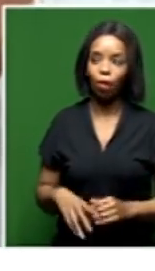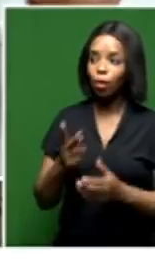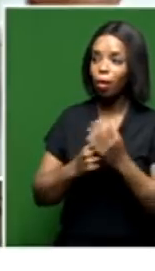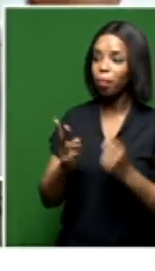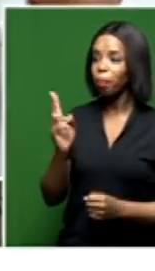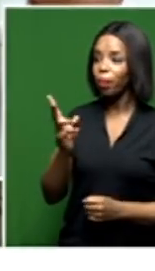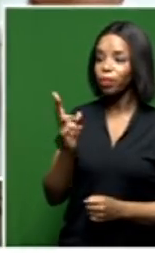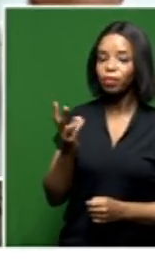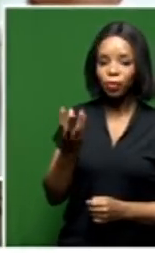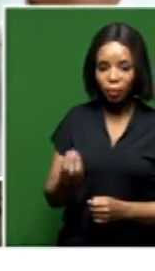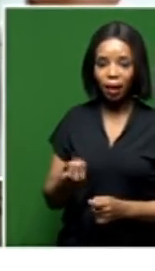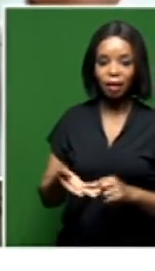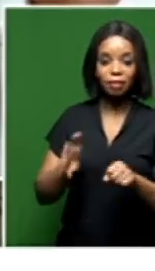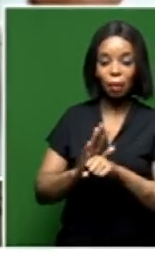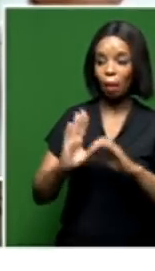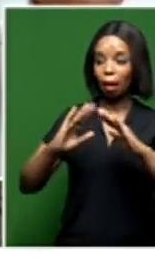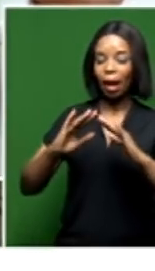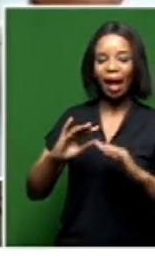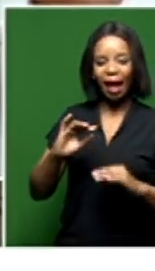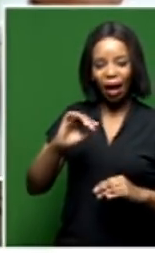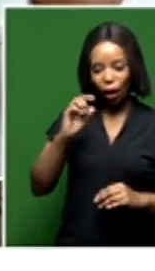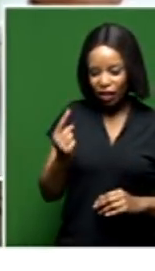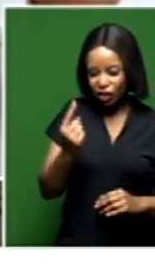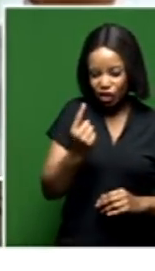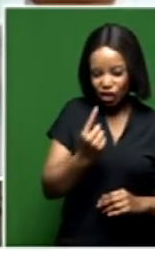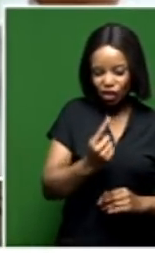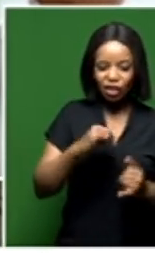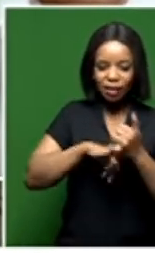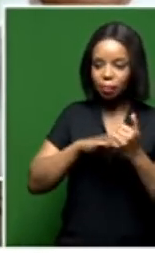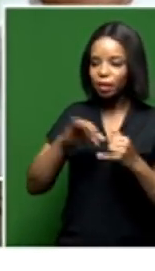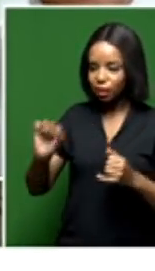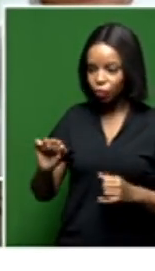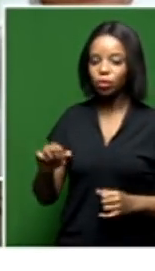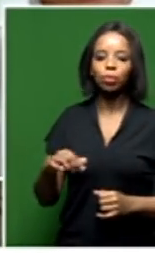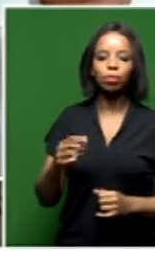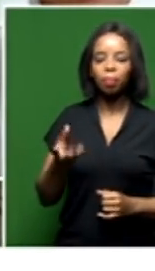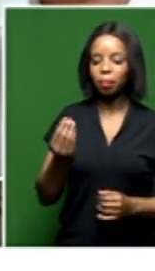full house in terms of every subject you took, you got a distinction for? Yes.